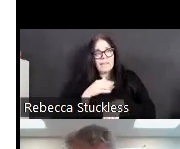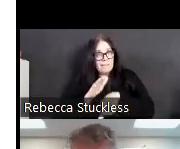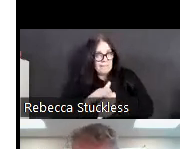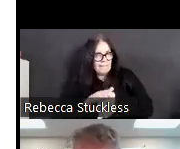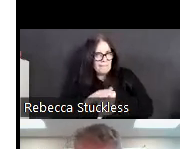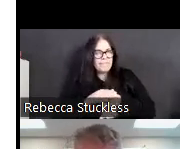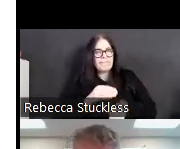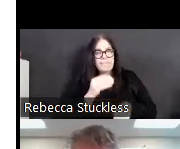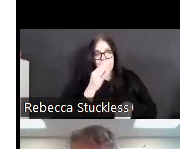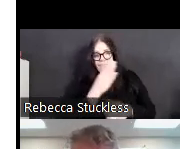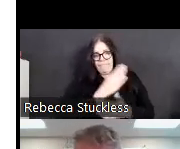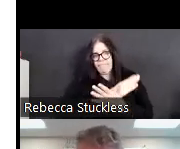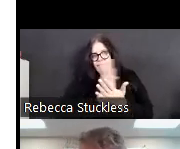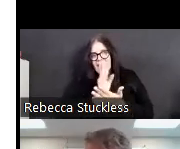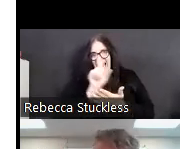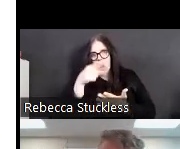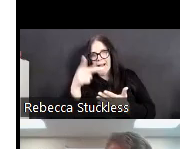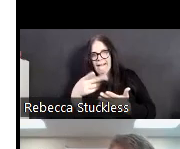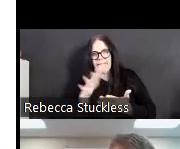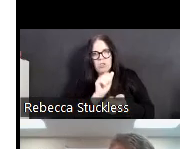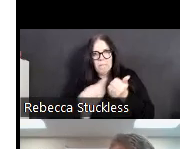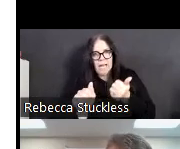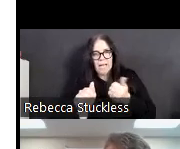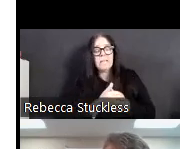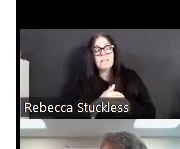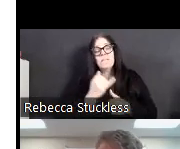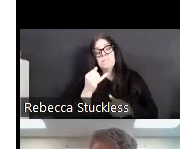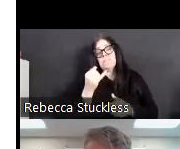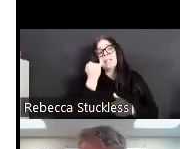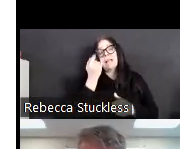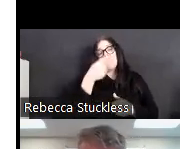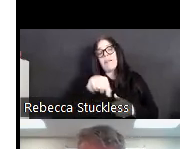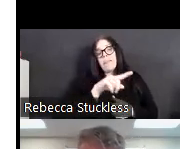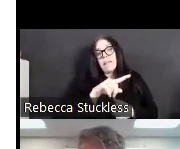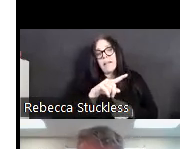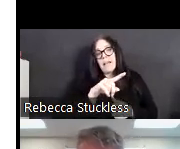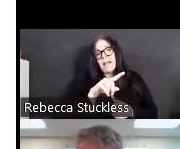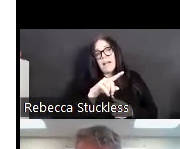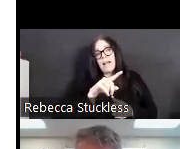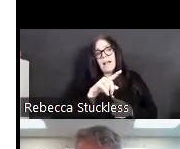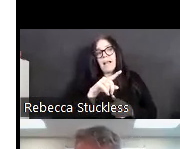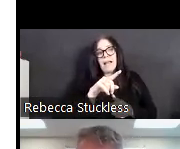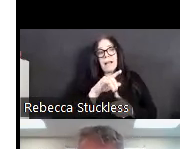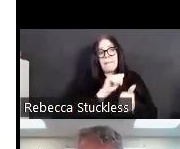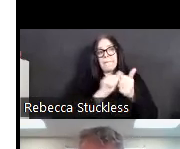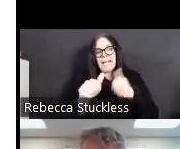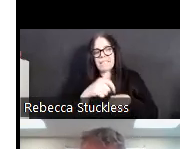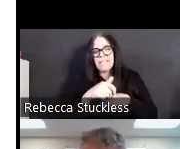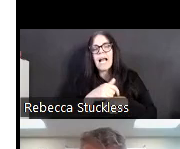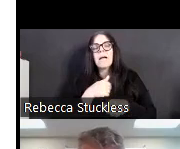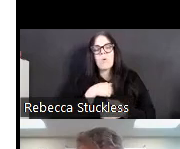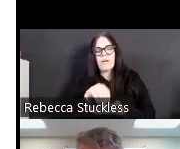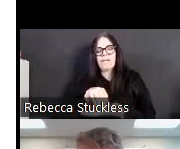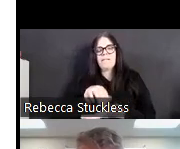when 1.5 hours is up. If they go beyond that time, we kind of make a little bit of a recording in terms of that, because that's a little bit of